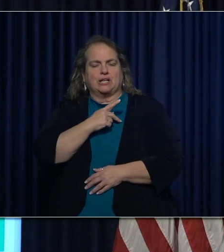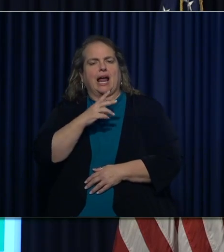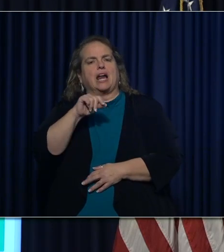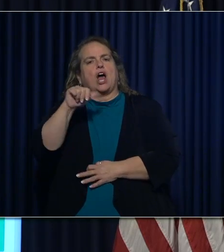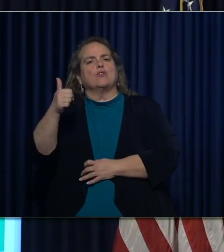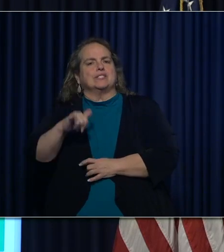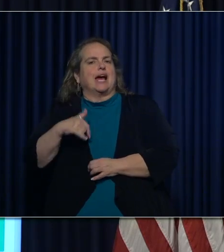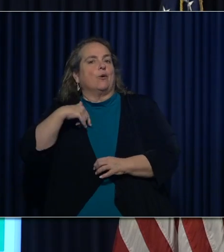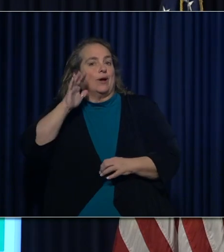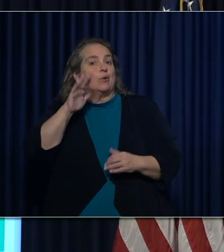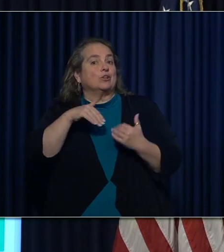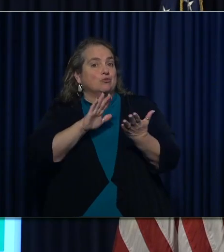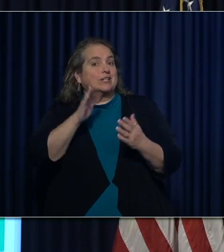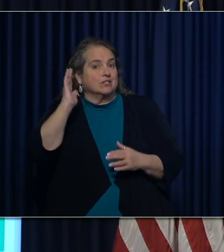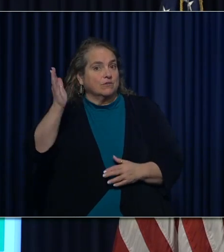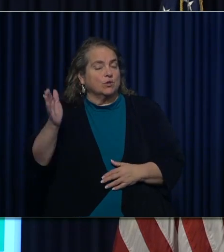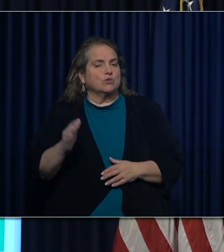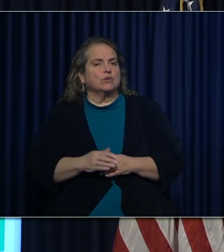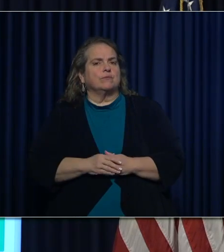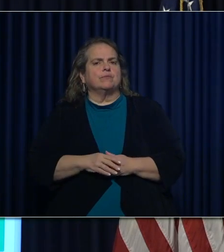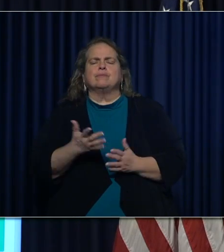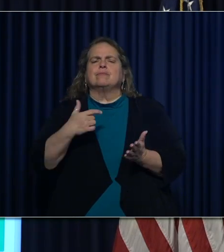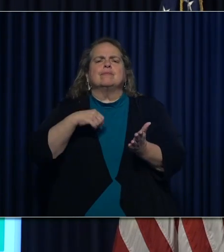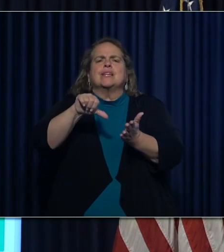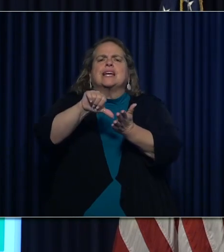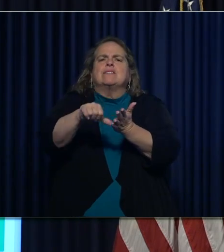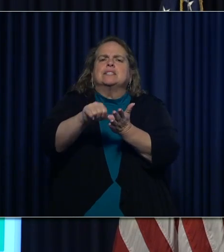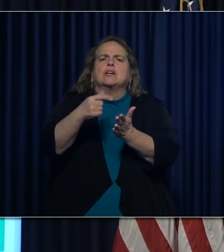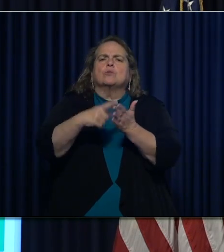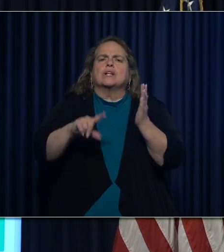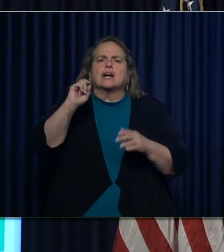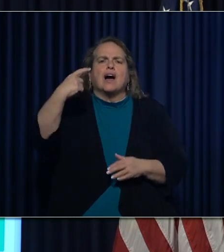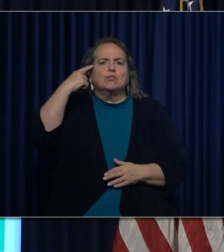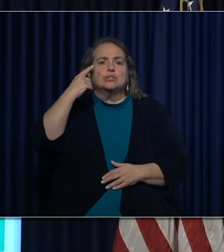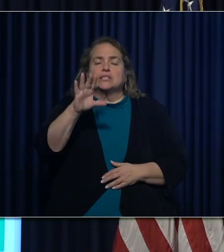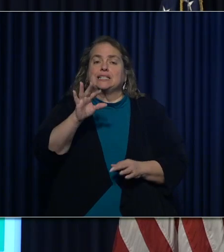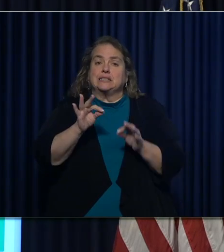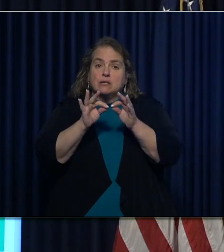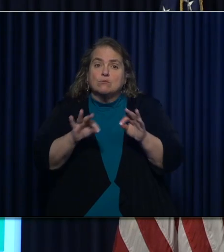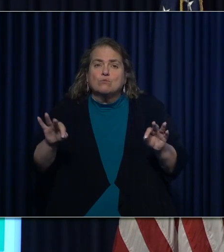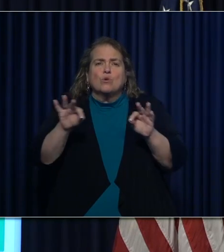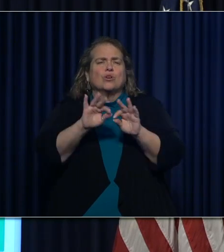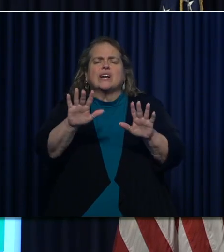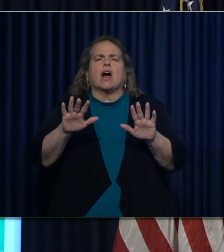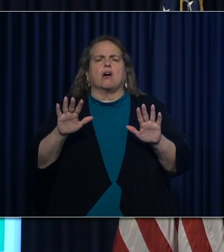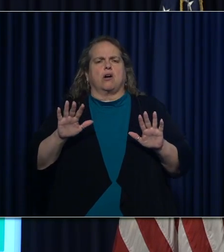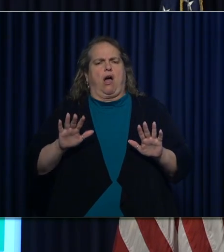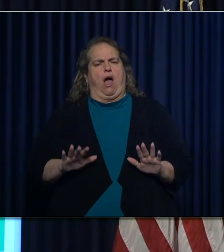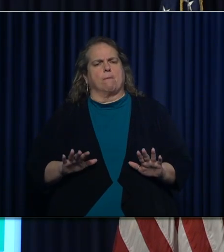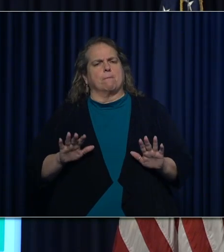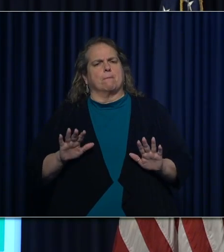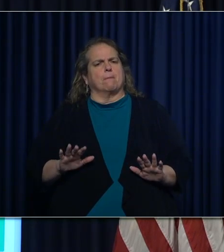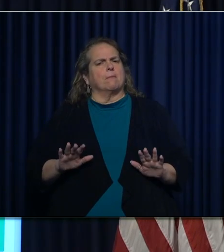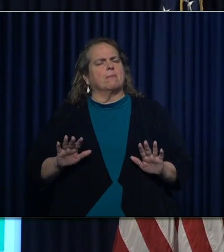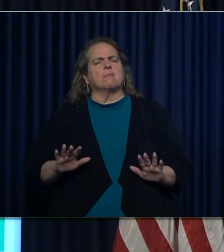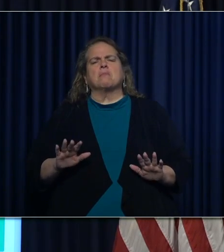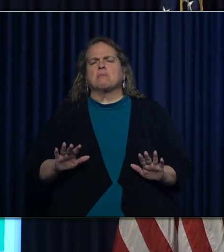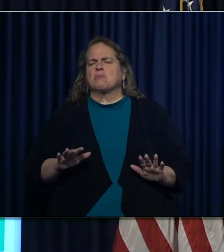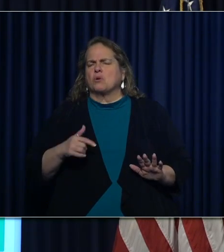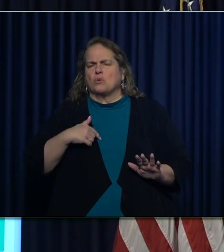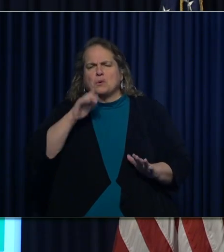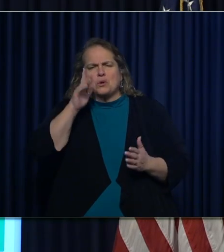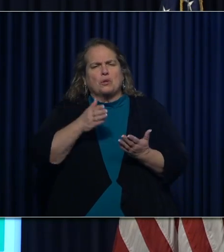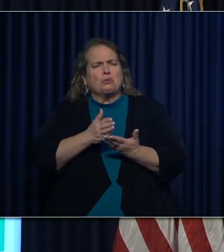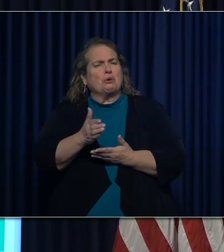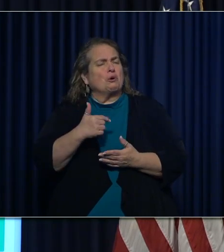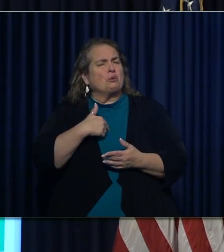the future. I want to emphasize what the governor has said. It's absolutely essential people remain calm. We're going to get through this. We've gotten through